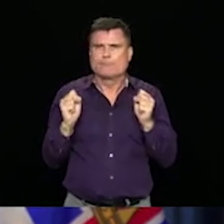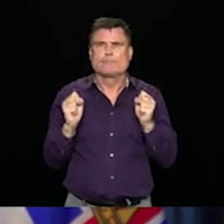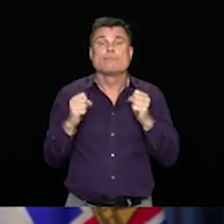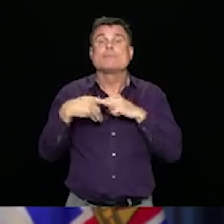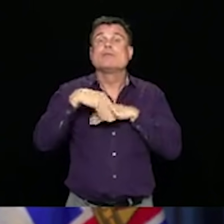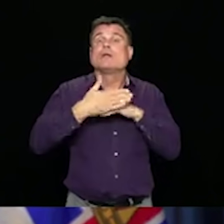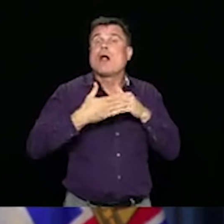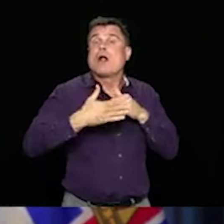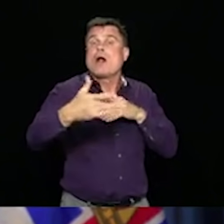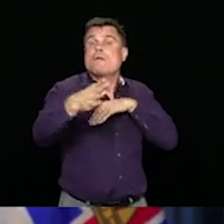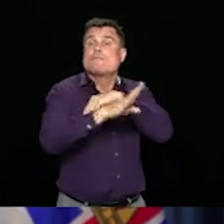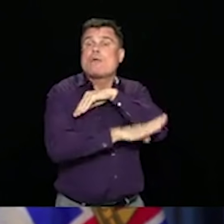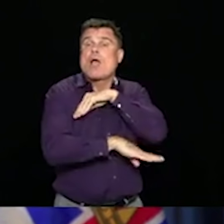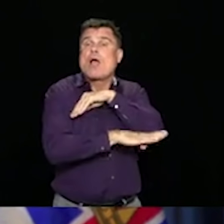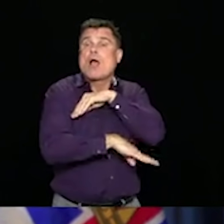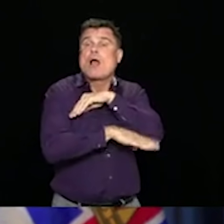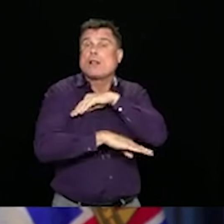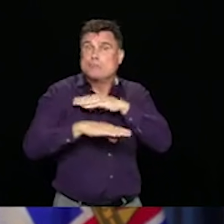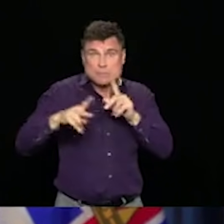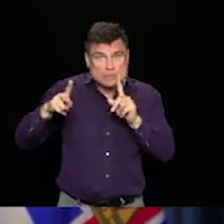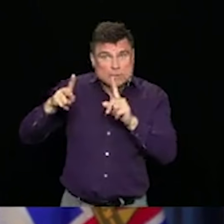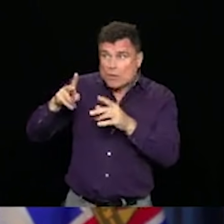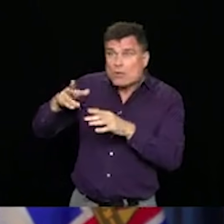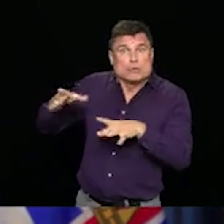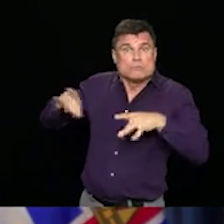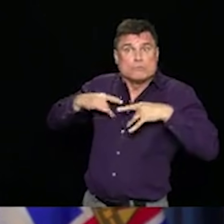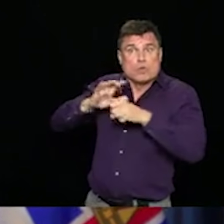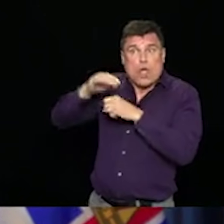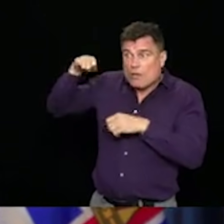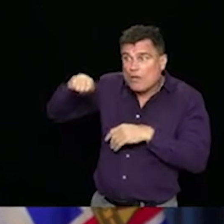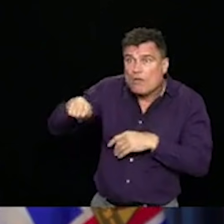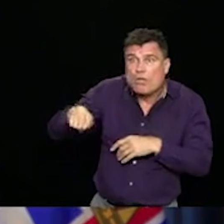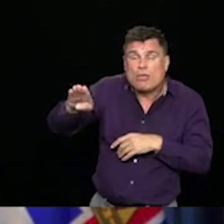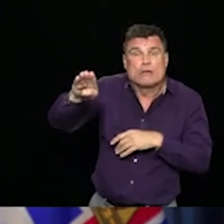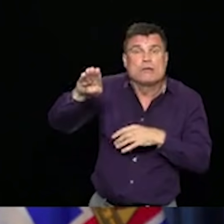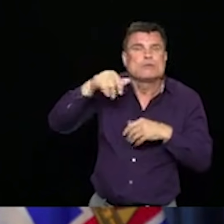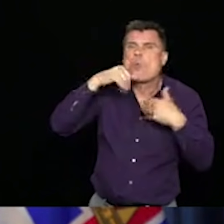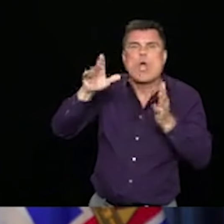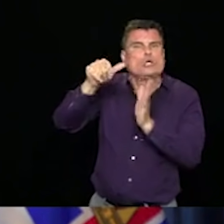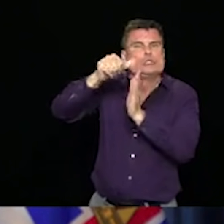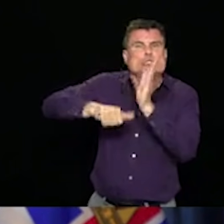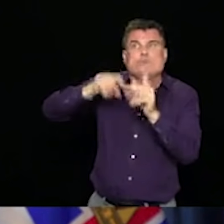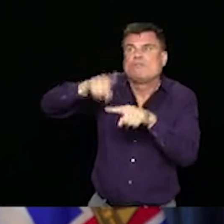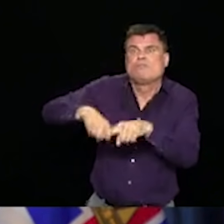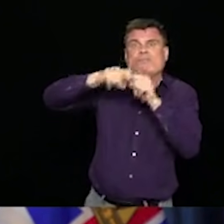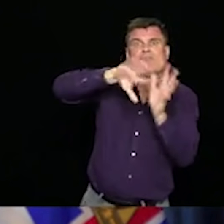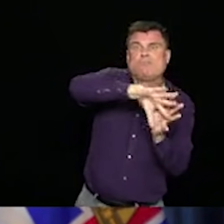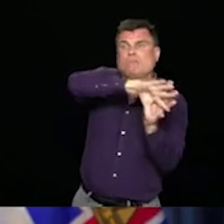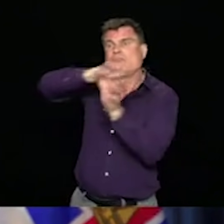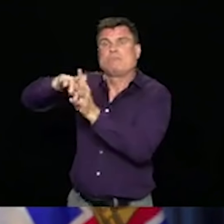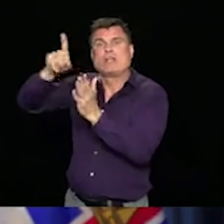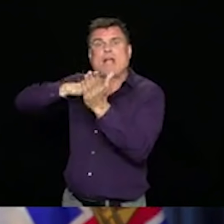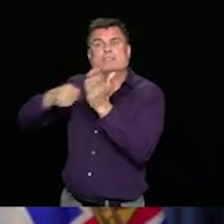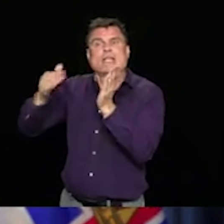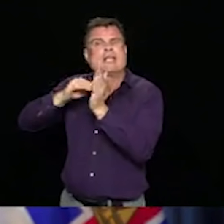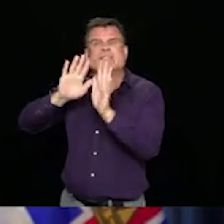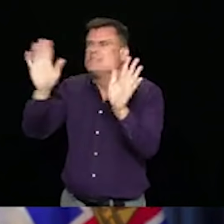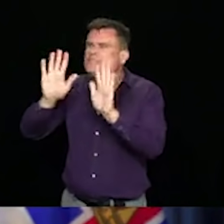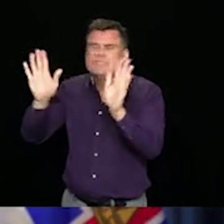second wave this fall will put our progress at risk. So I'd ask all of us to consider the power each of us has,